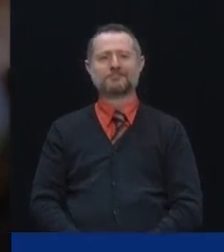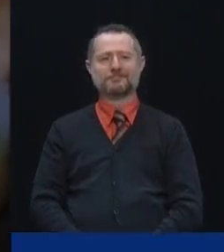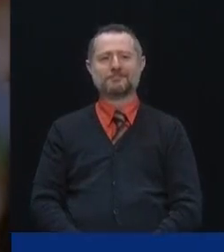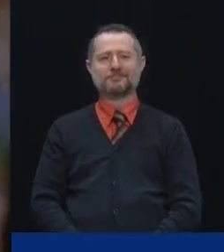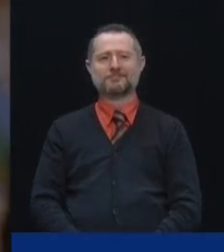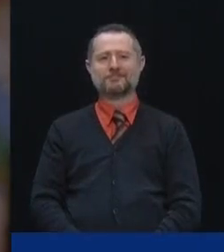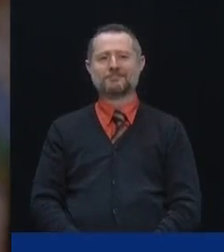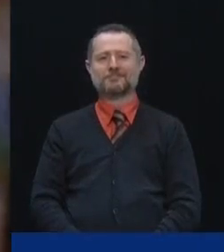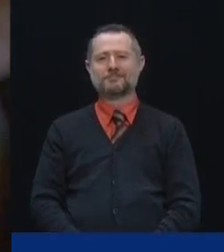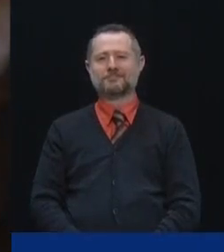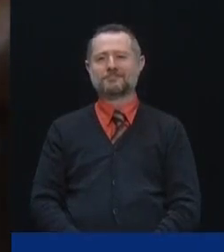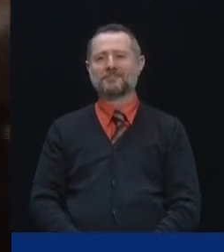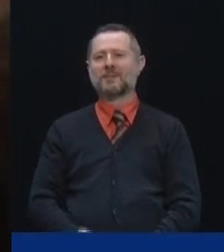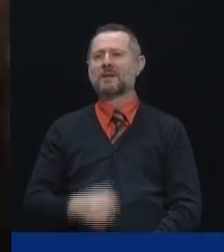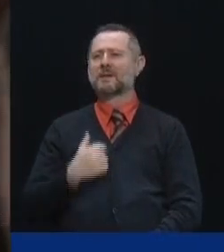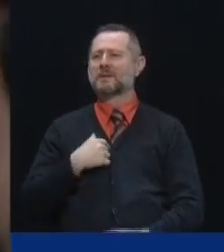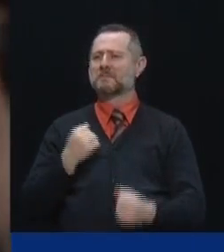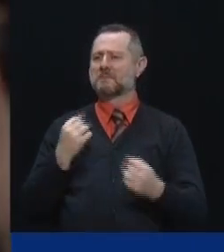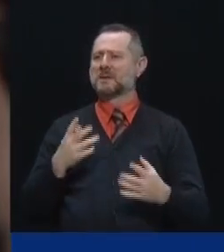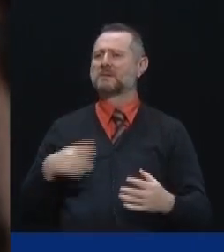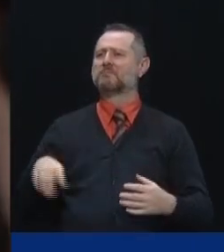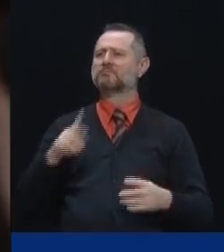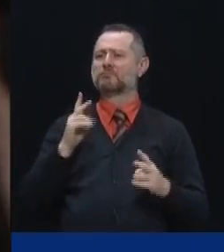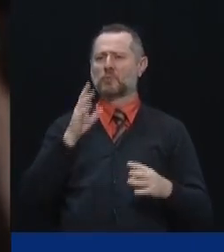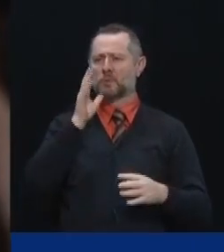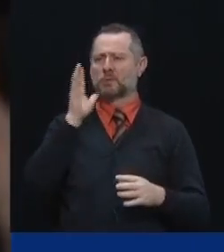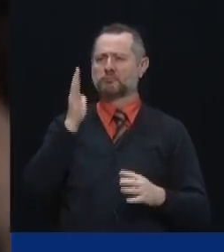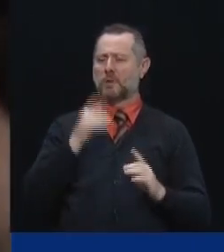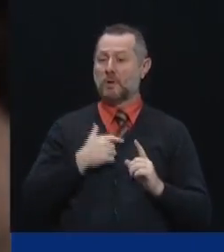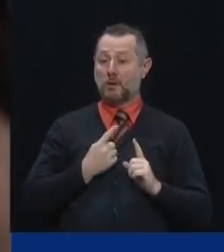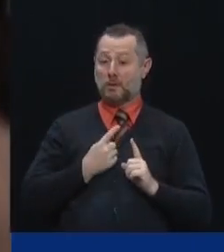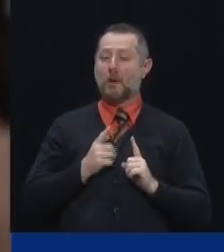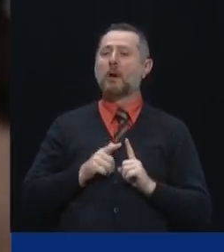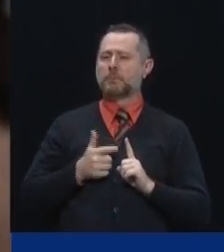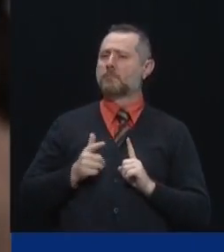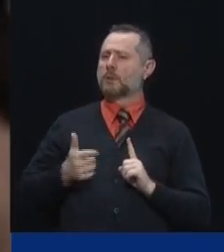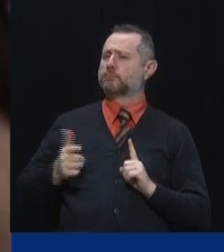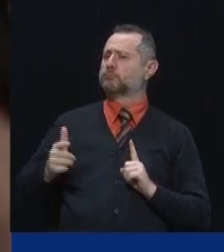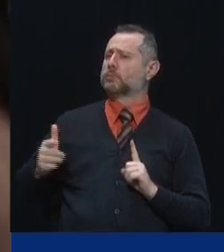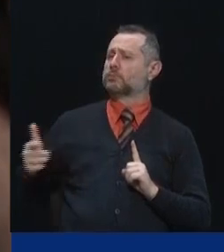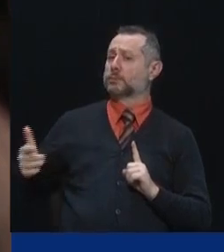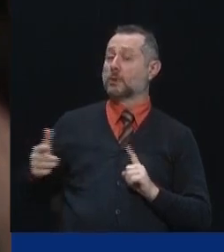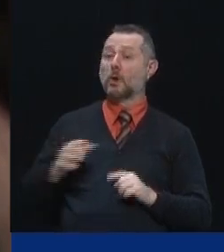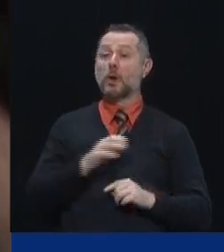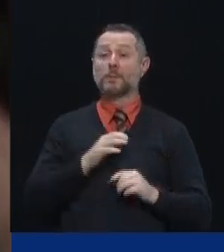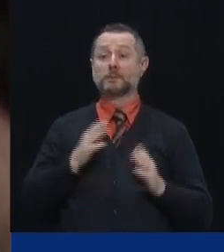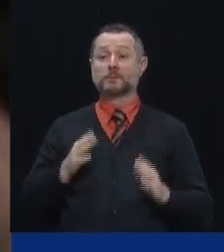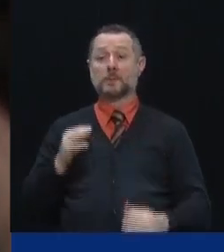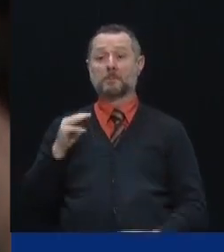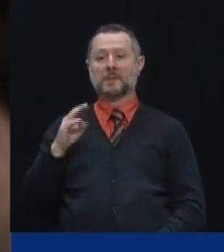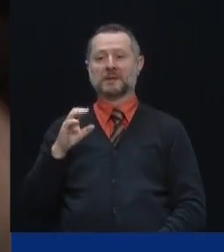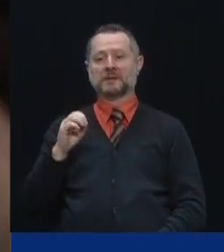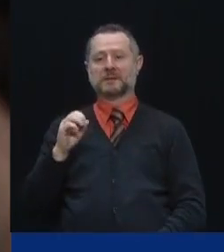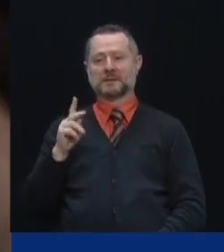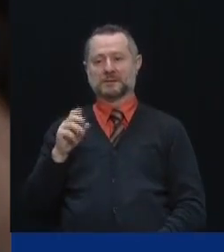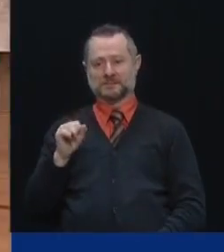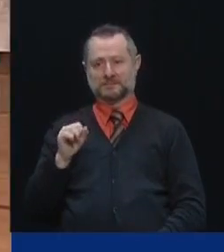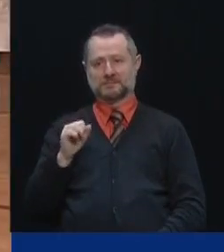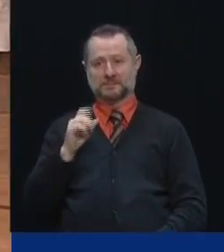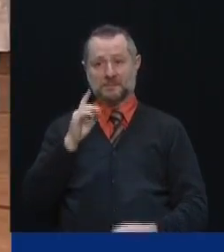We have a number of guests you're going to hear from in a moment, starting with Congressman Gregory Meeks, yeah, who is a new